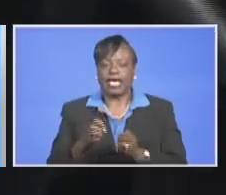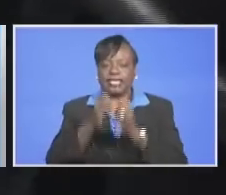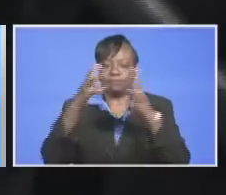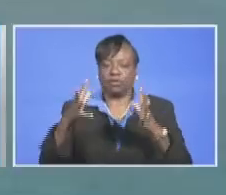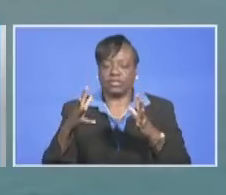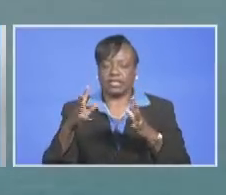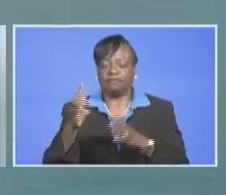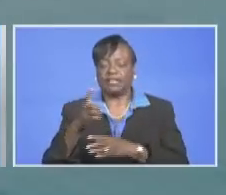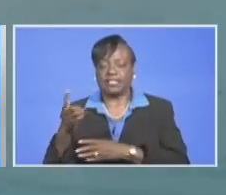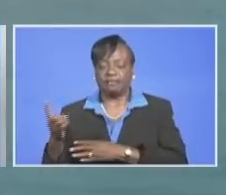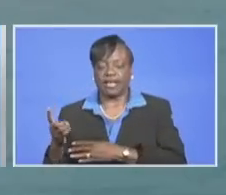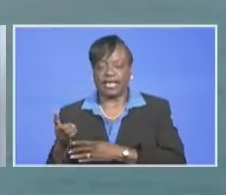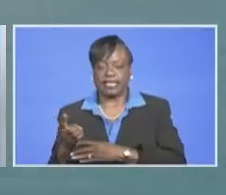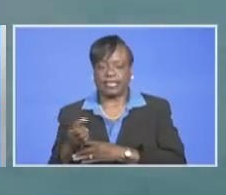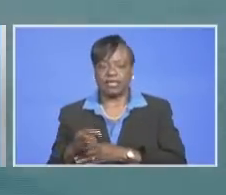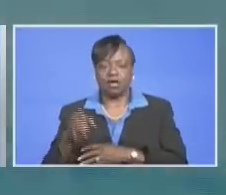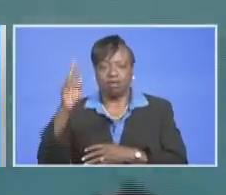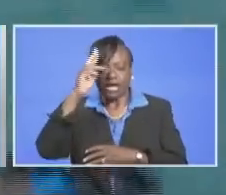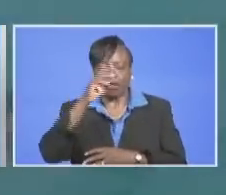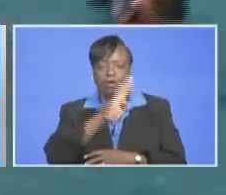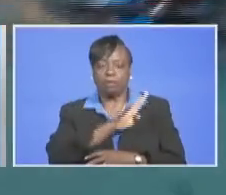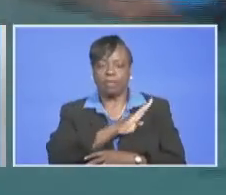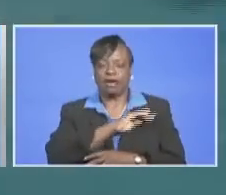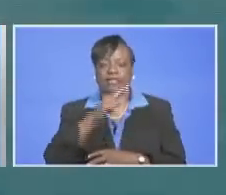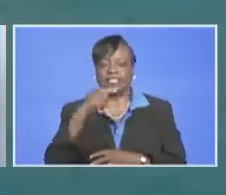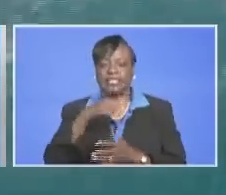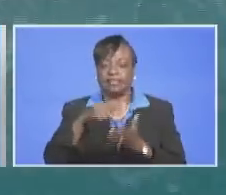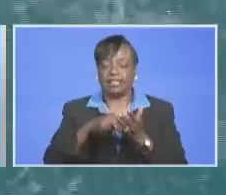Lieutenant Ricardo Barry says this exercise is normal.